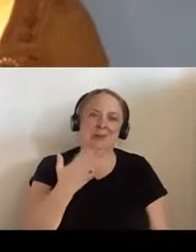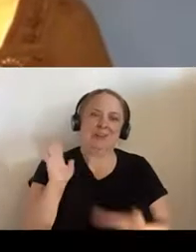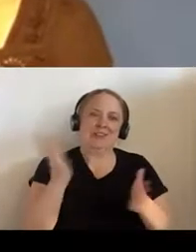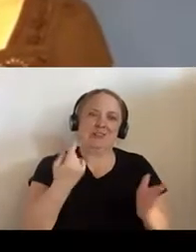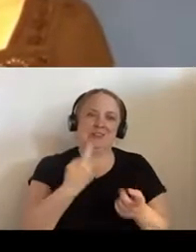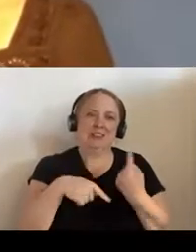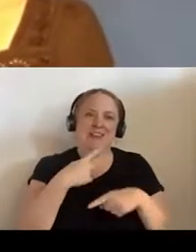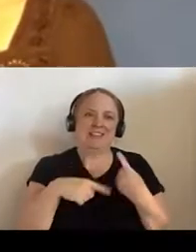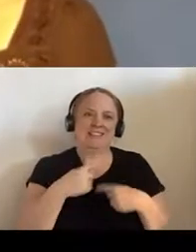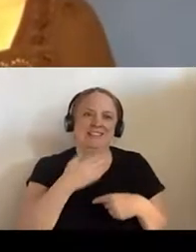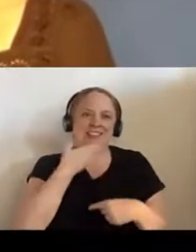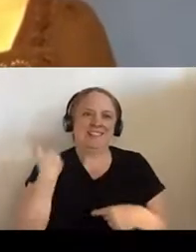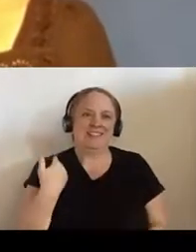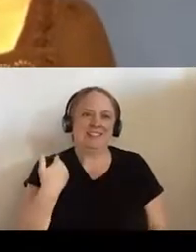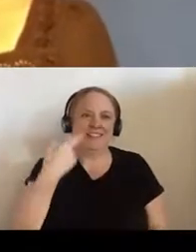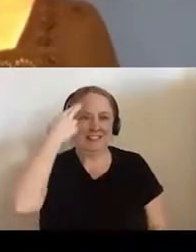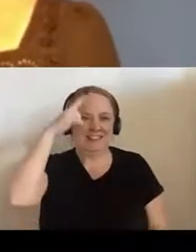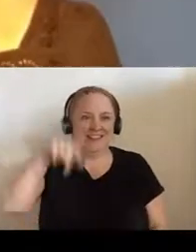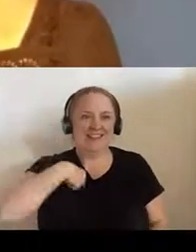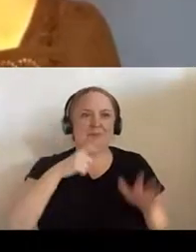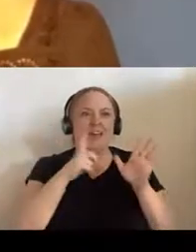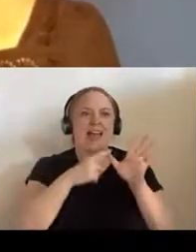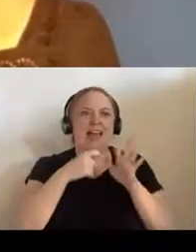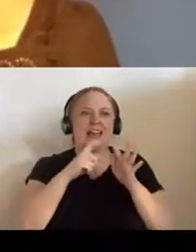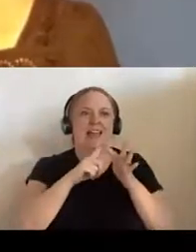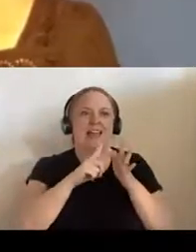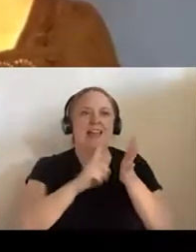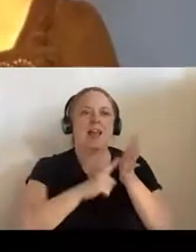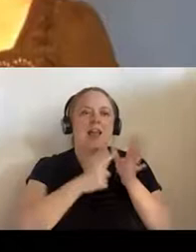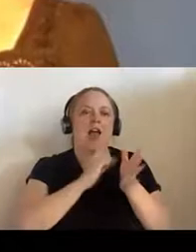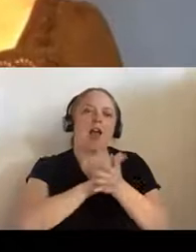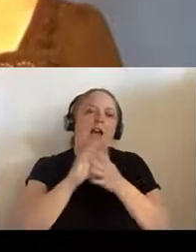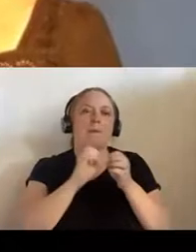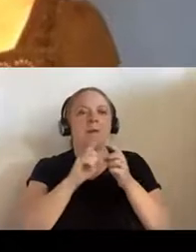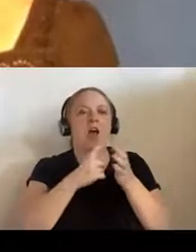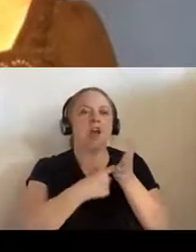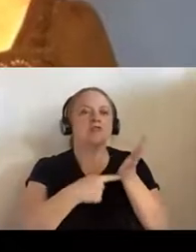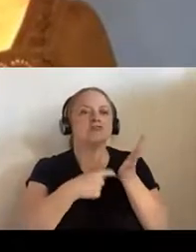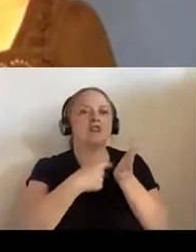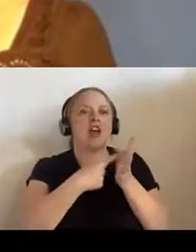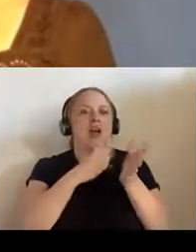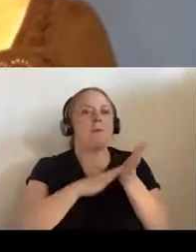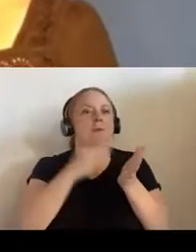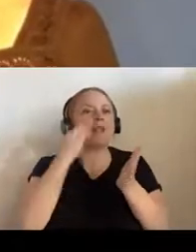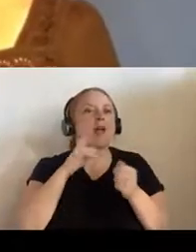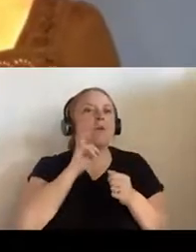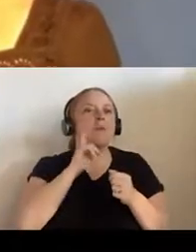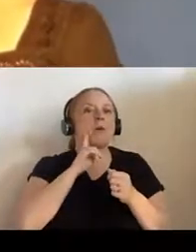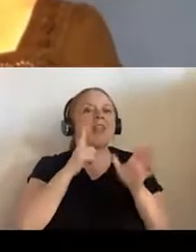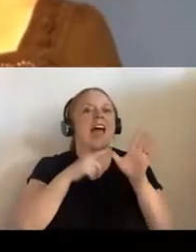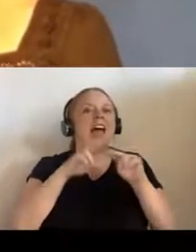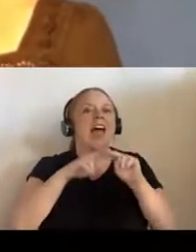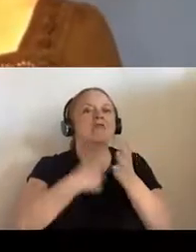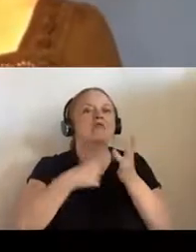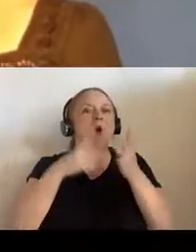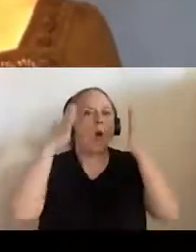It's really lovely. My name's Akeelah Bertram. My pronouns are she, her. I am a Black woman with Afro hair, and I'm in